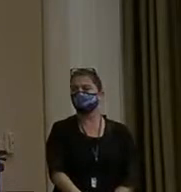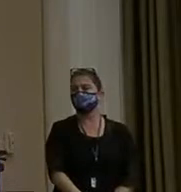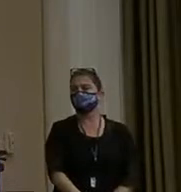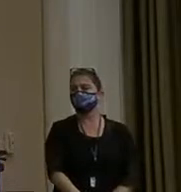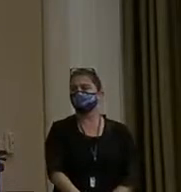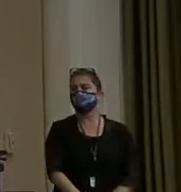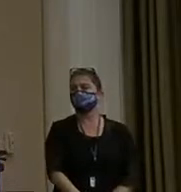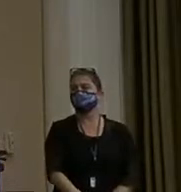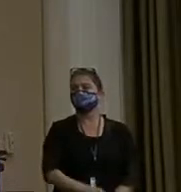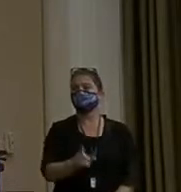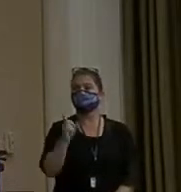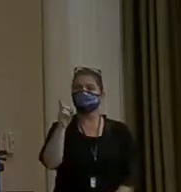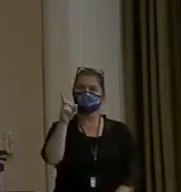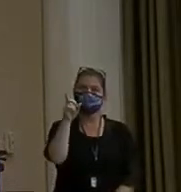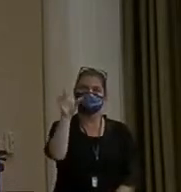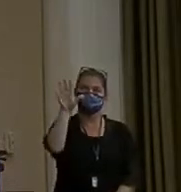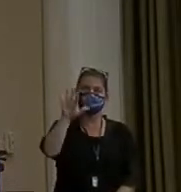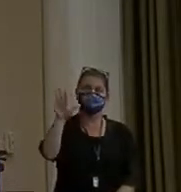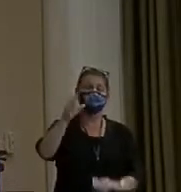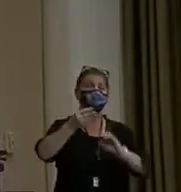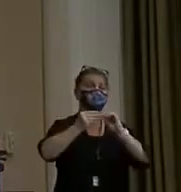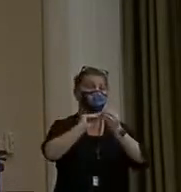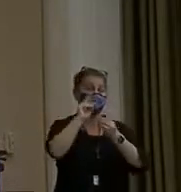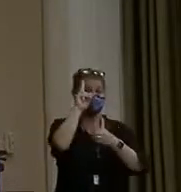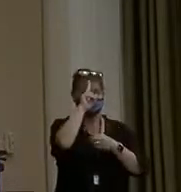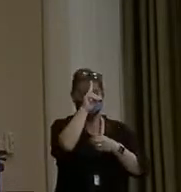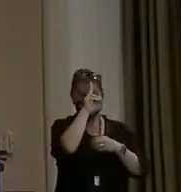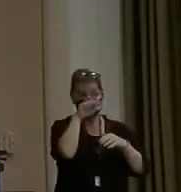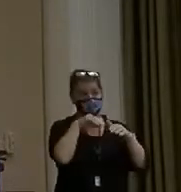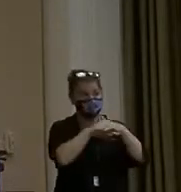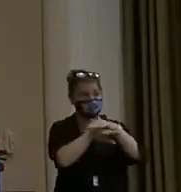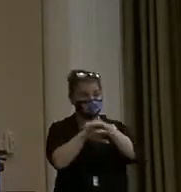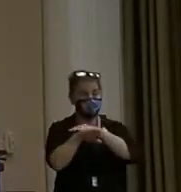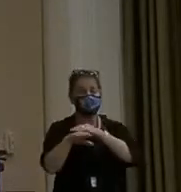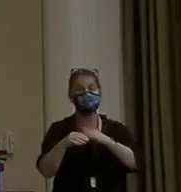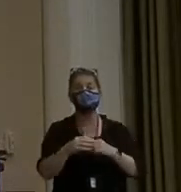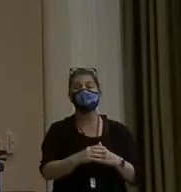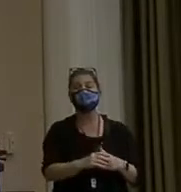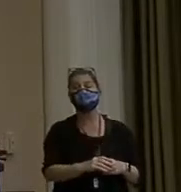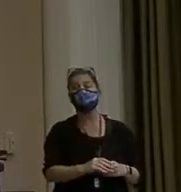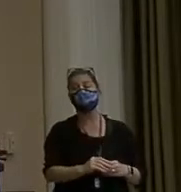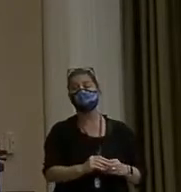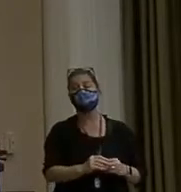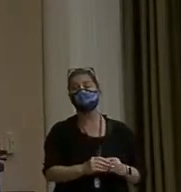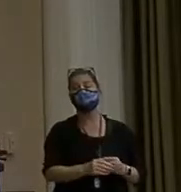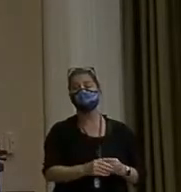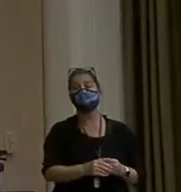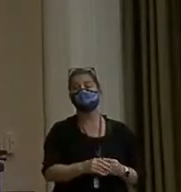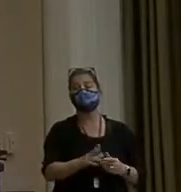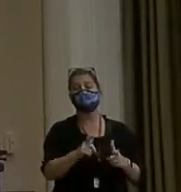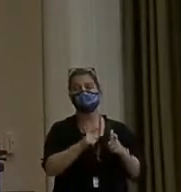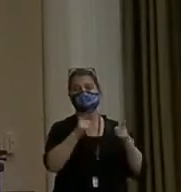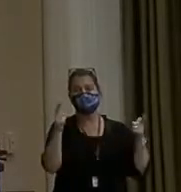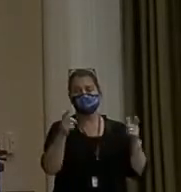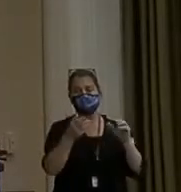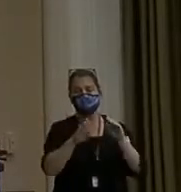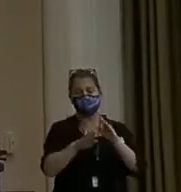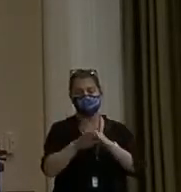This will give you a sense as to number of hospitalizations that we saw and the tremendous increase in